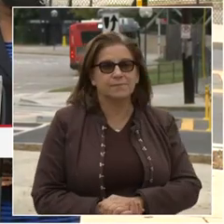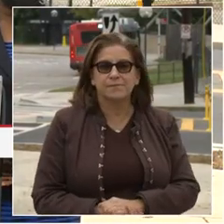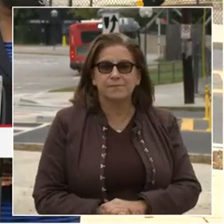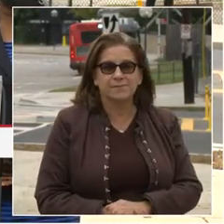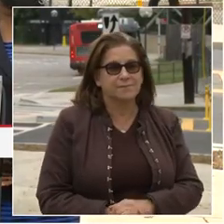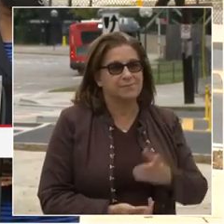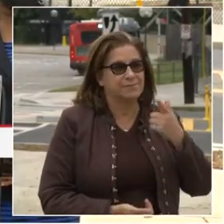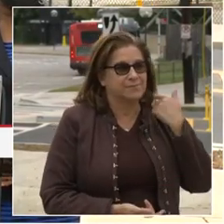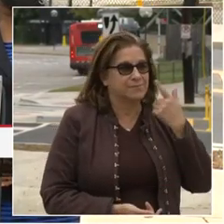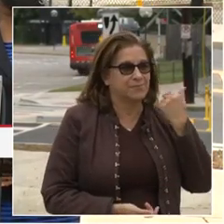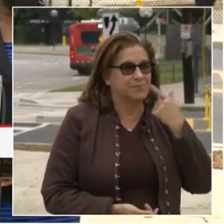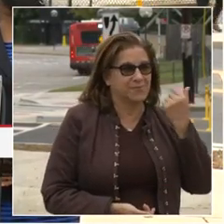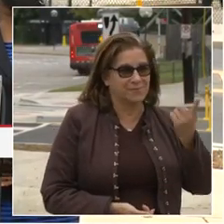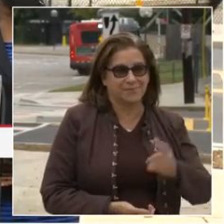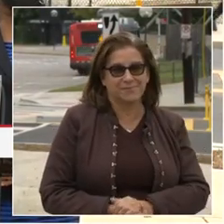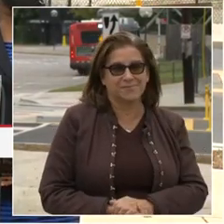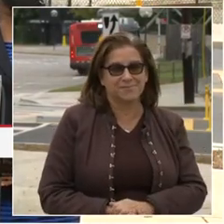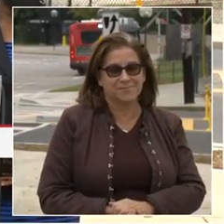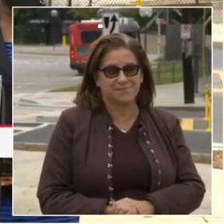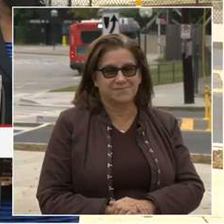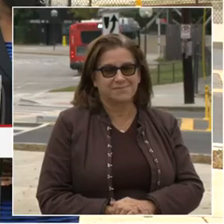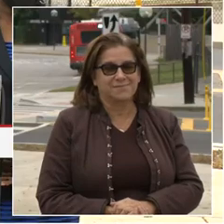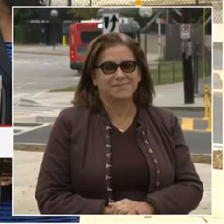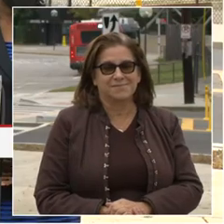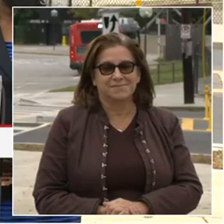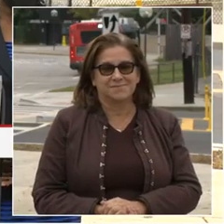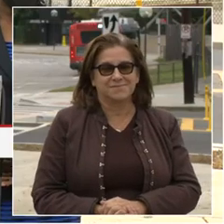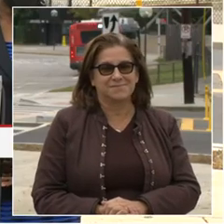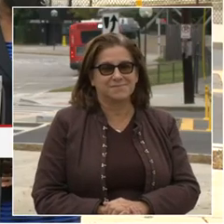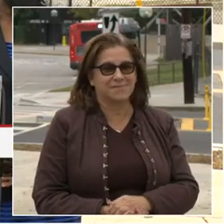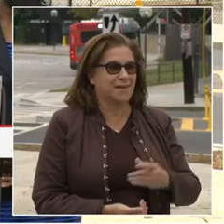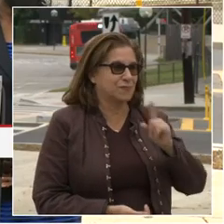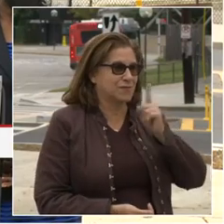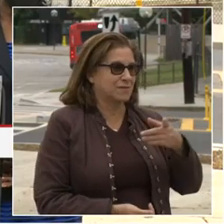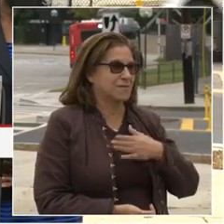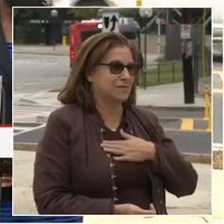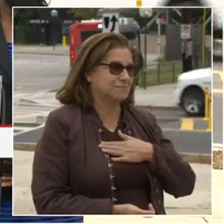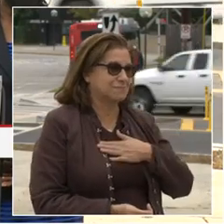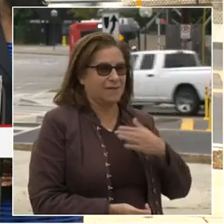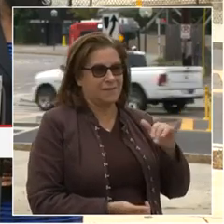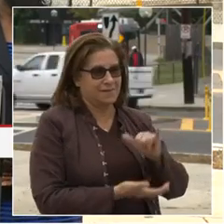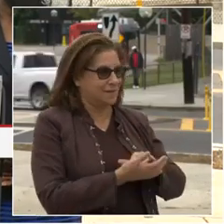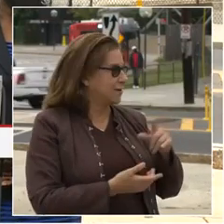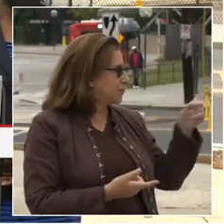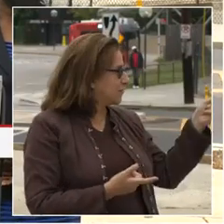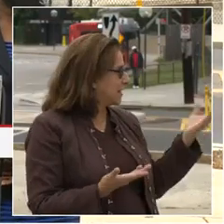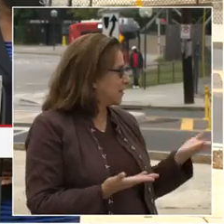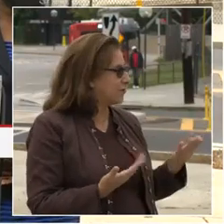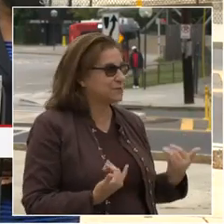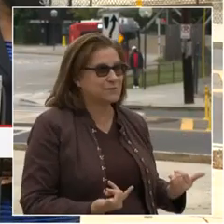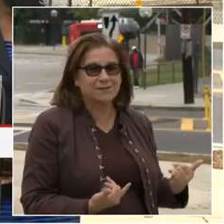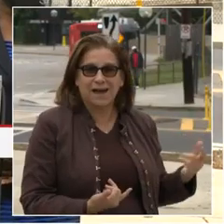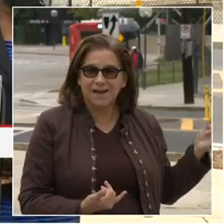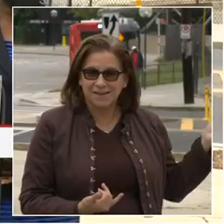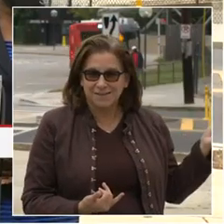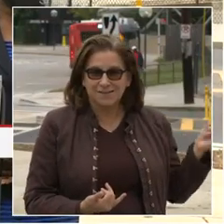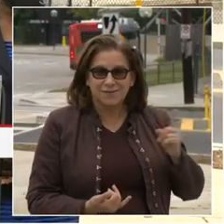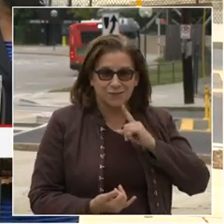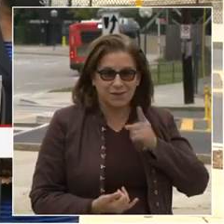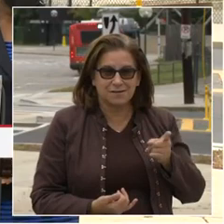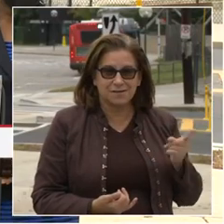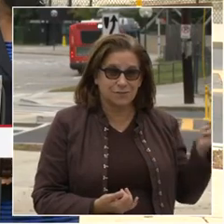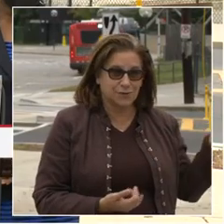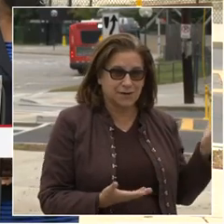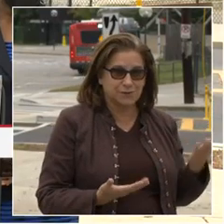so today, and I love the fact that you're here, but today, because you're here, the street cleaners are